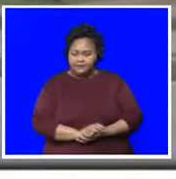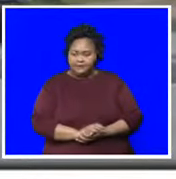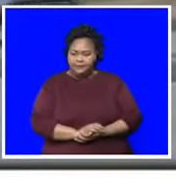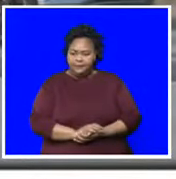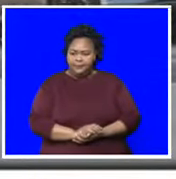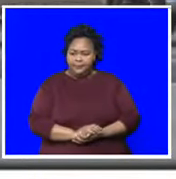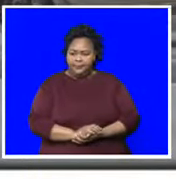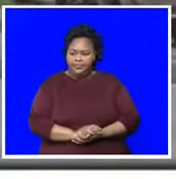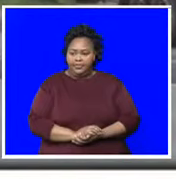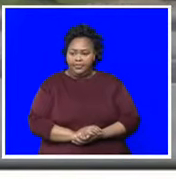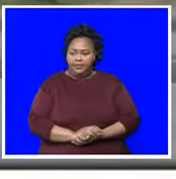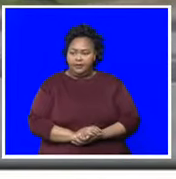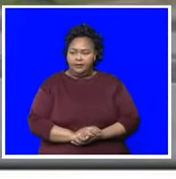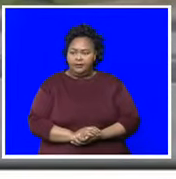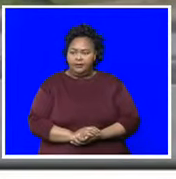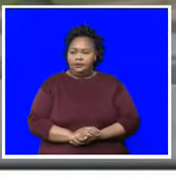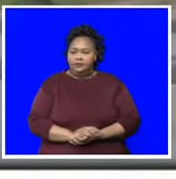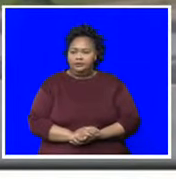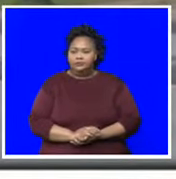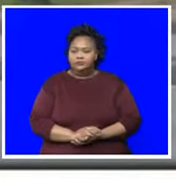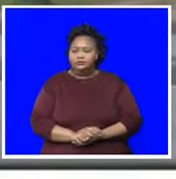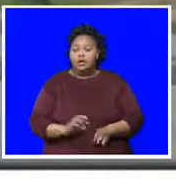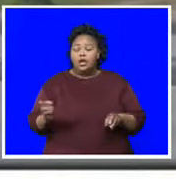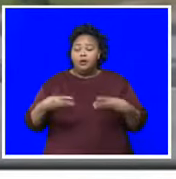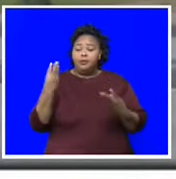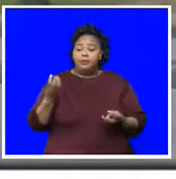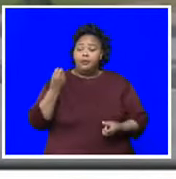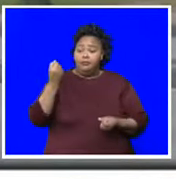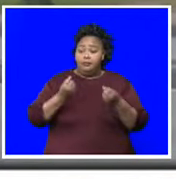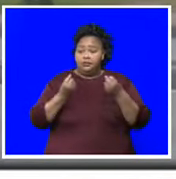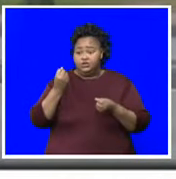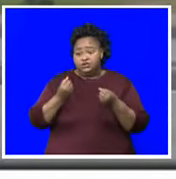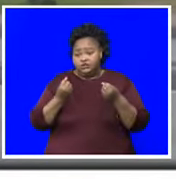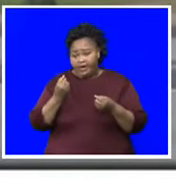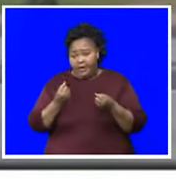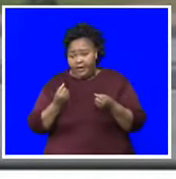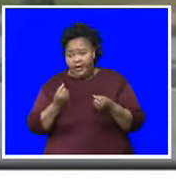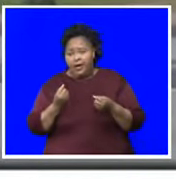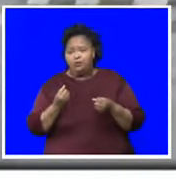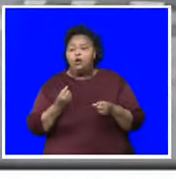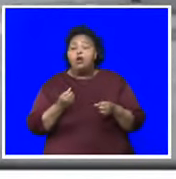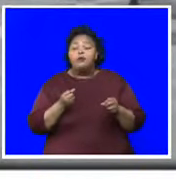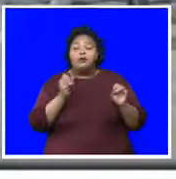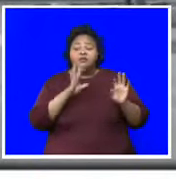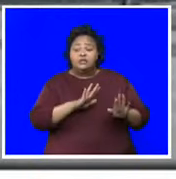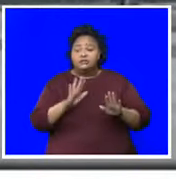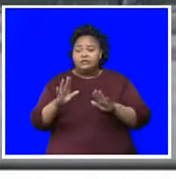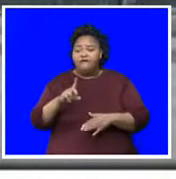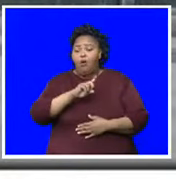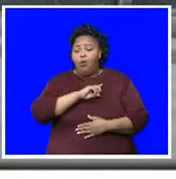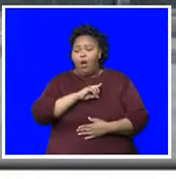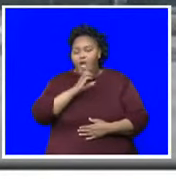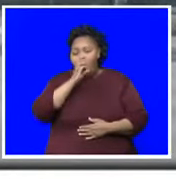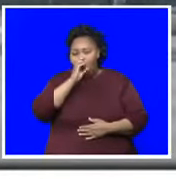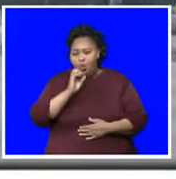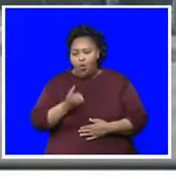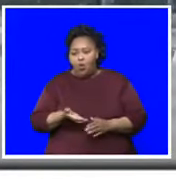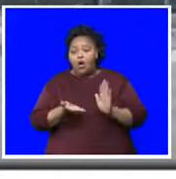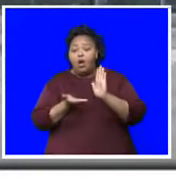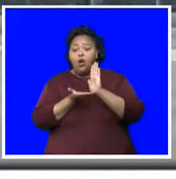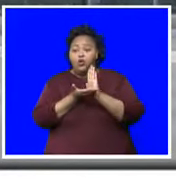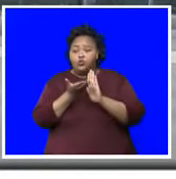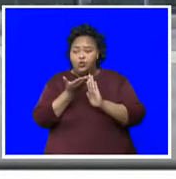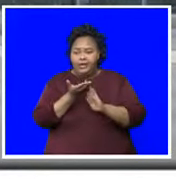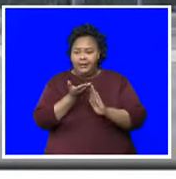still coming to terms with the recent fuel hike of 2 emalangeni 3 cents, which came into effect about